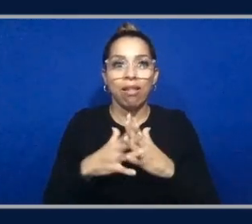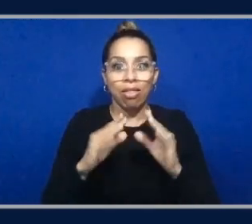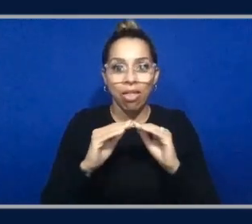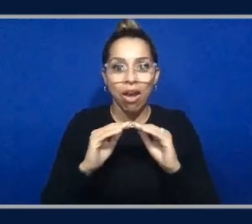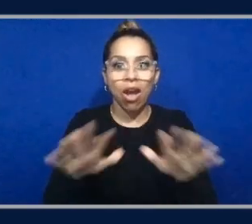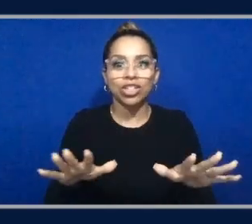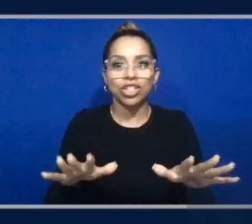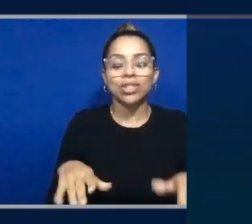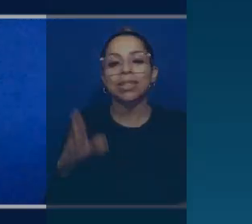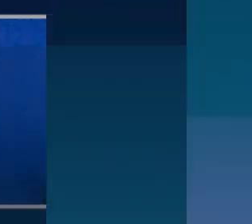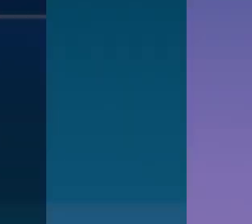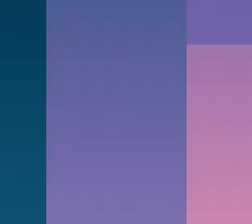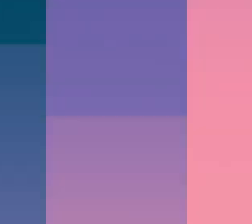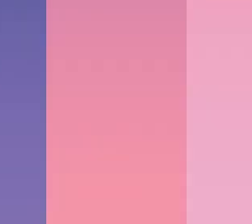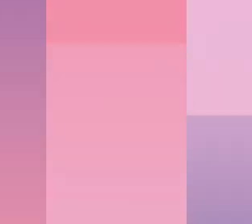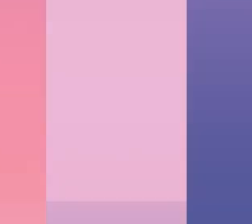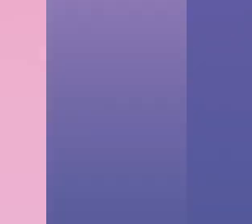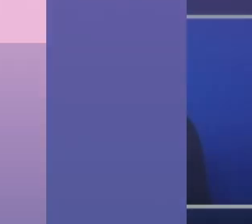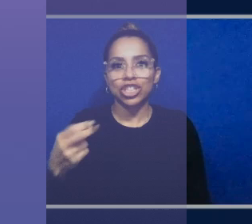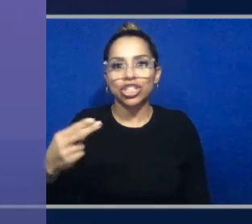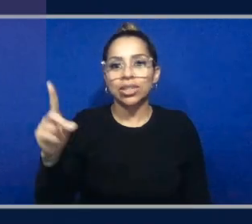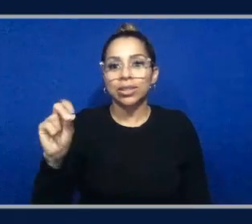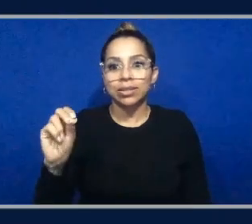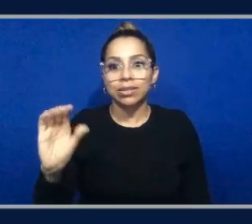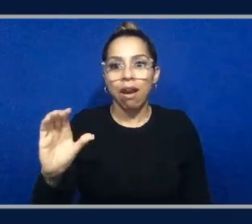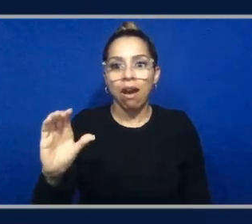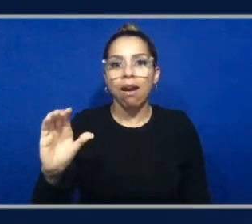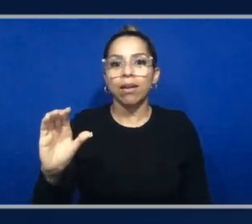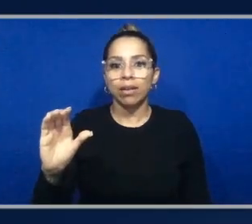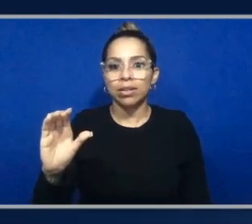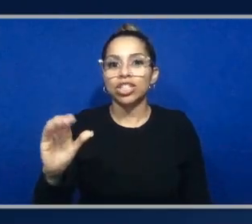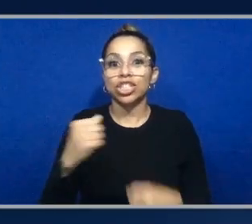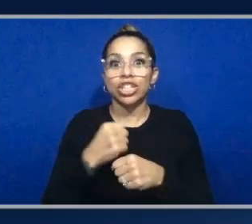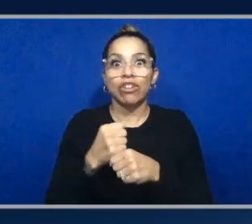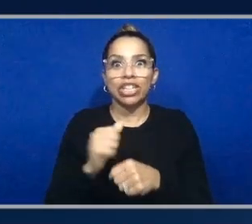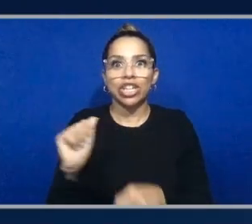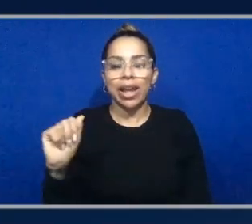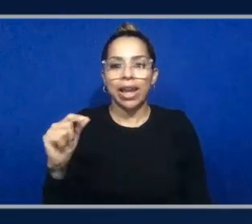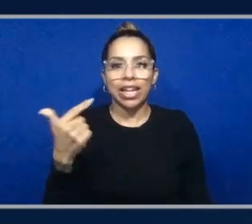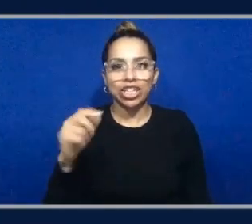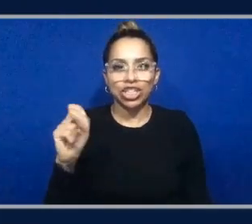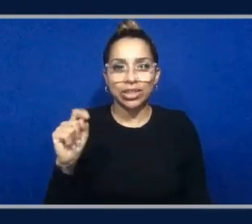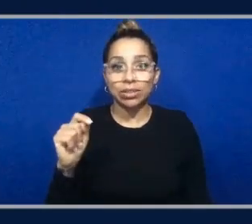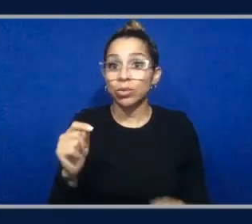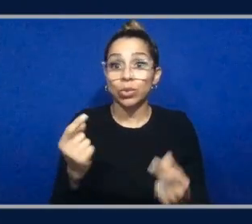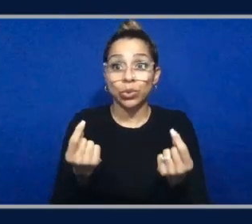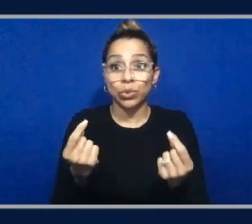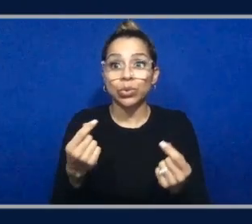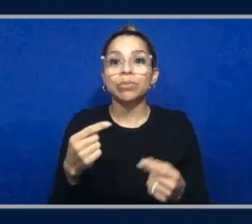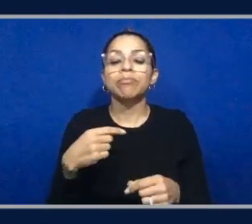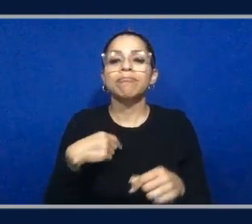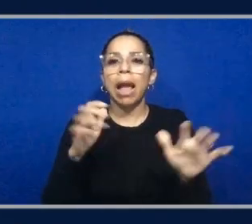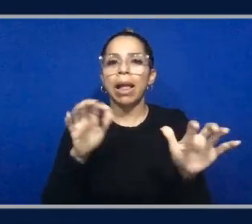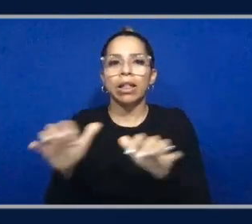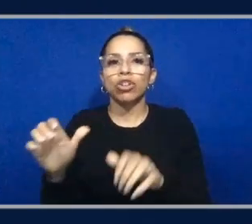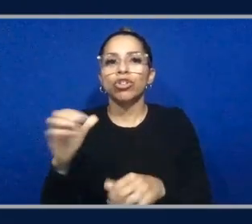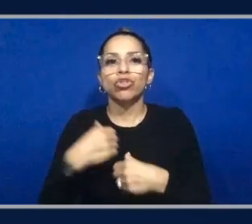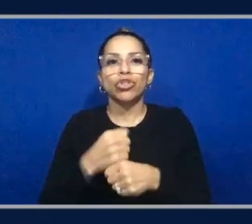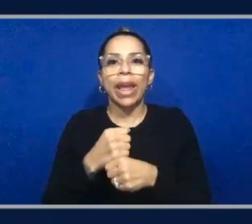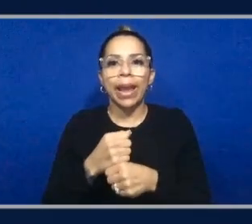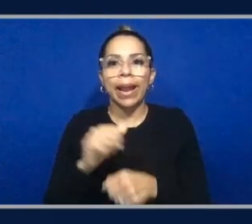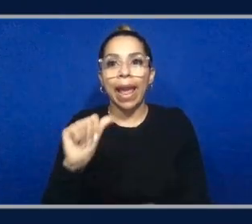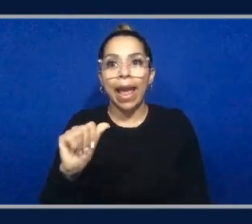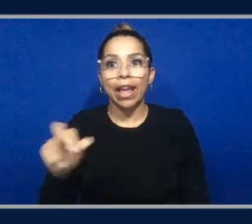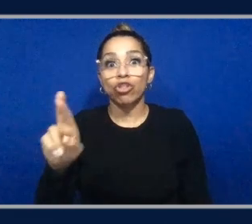documentation generation agent. Okay. So I kick this off by clicking create a README. And I can just click yes.